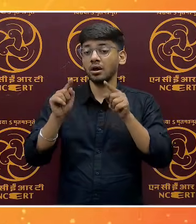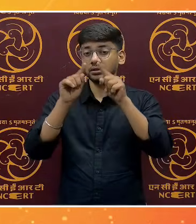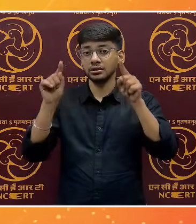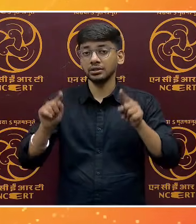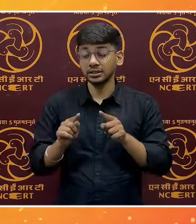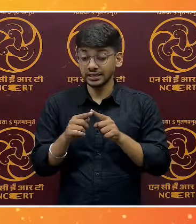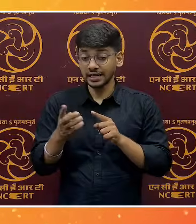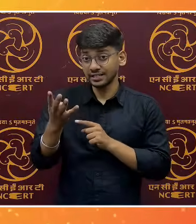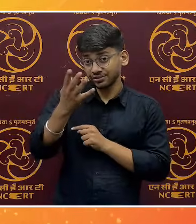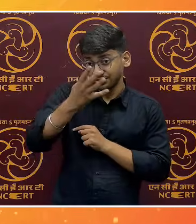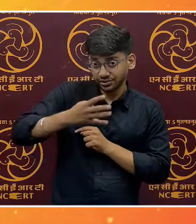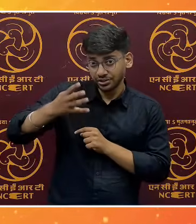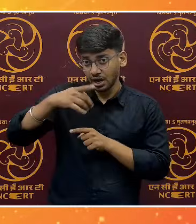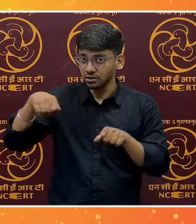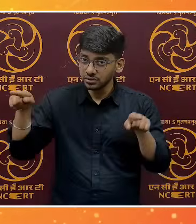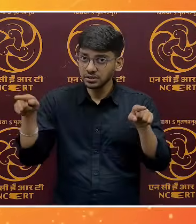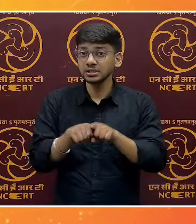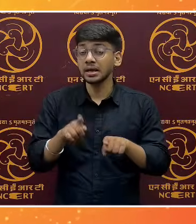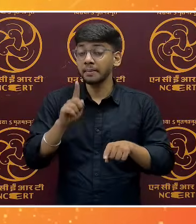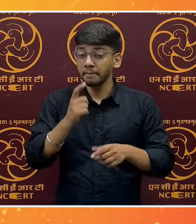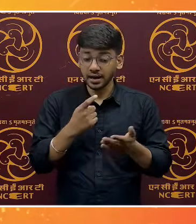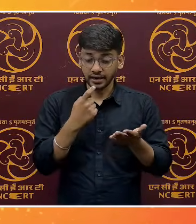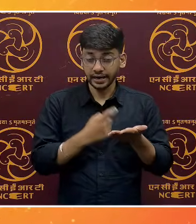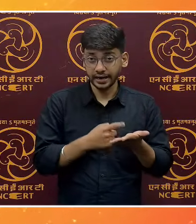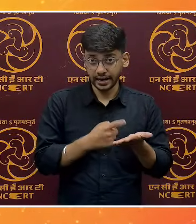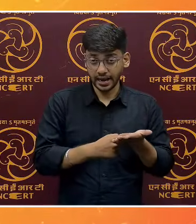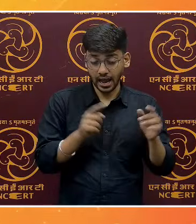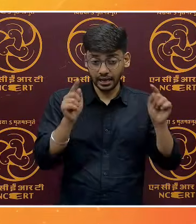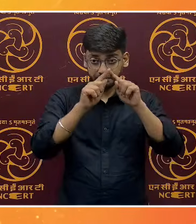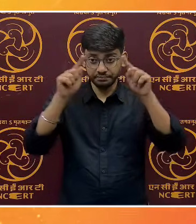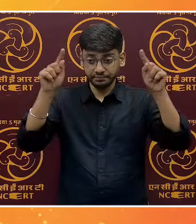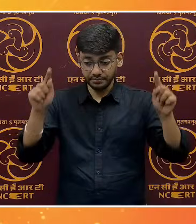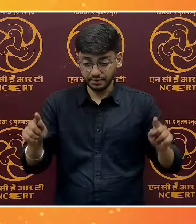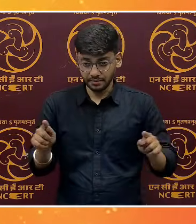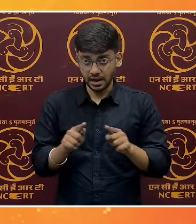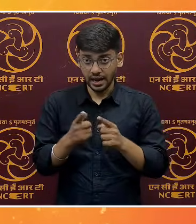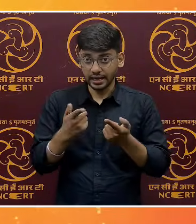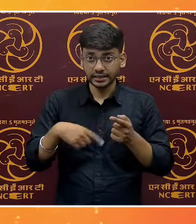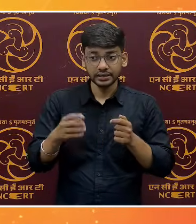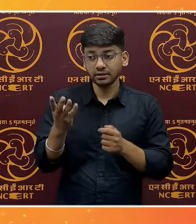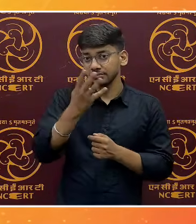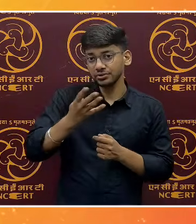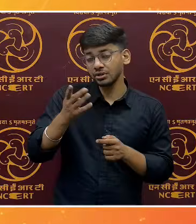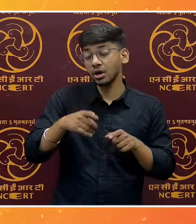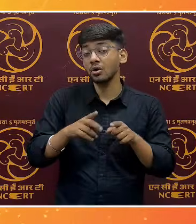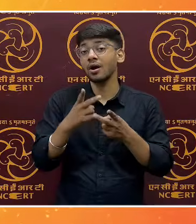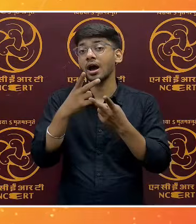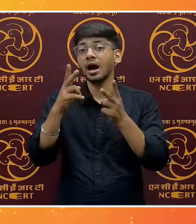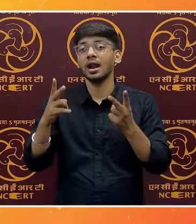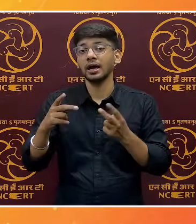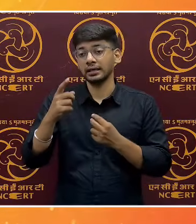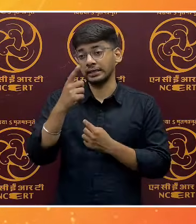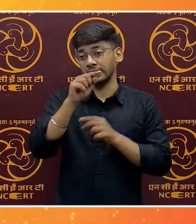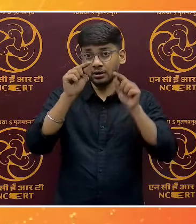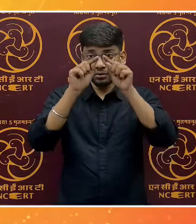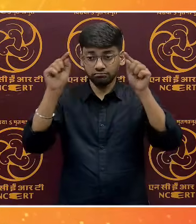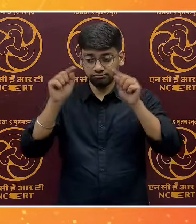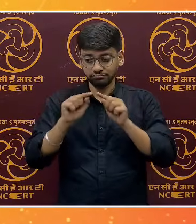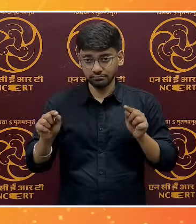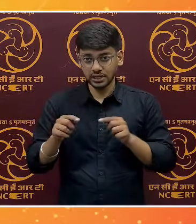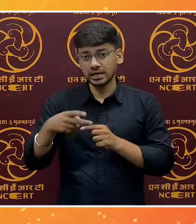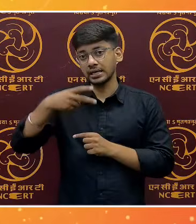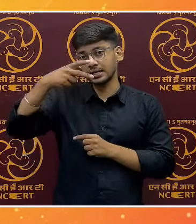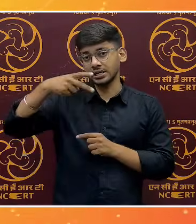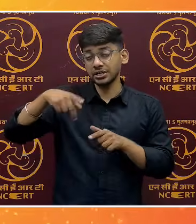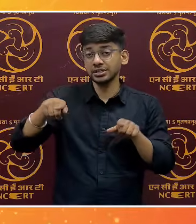TV screen also is also perfect example of rectangular shape, and Indian flag is also example of rectangular shape. So the